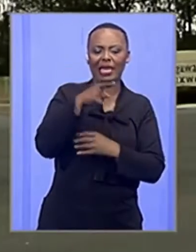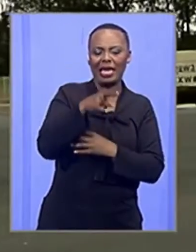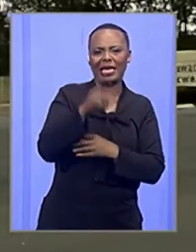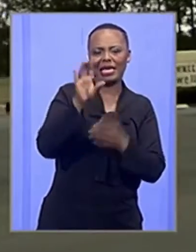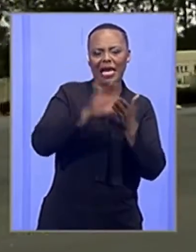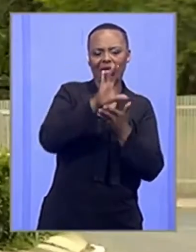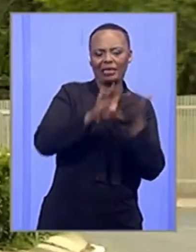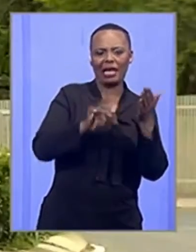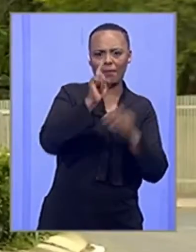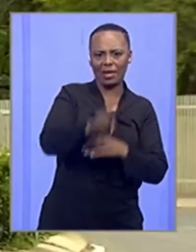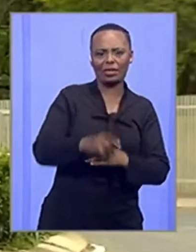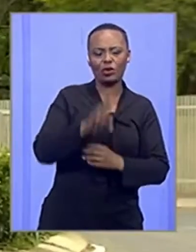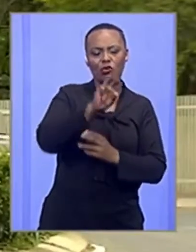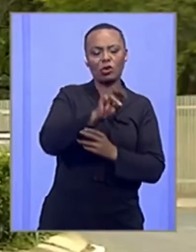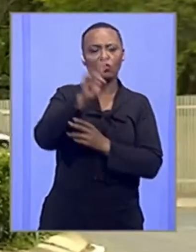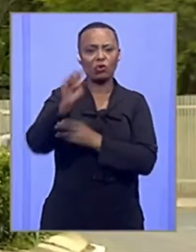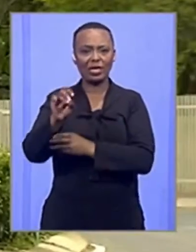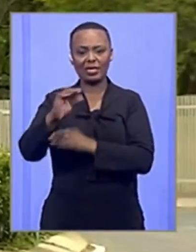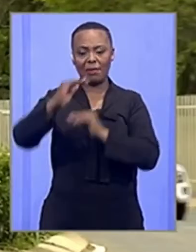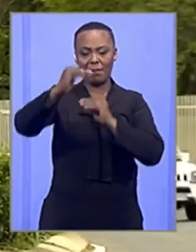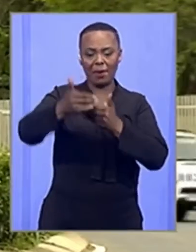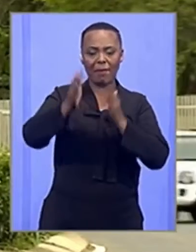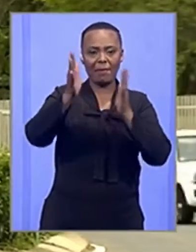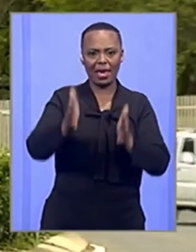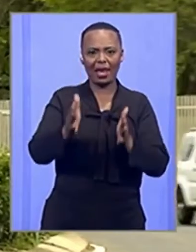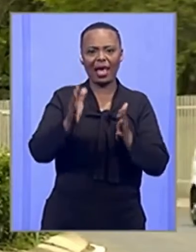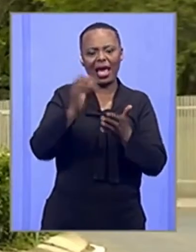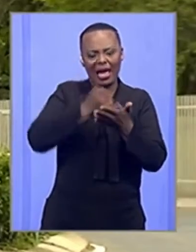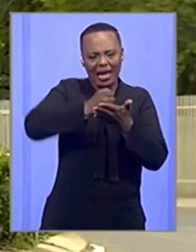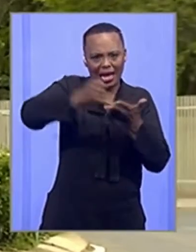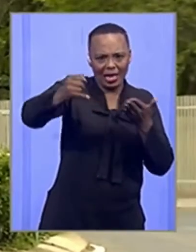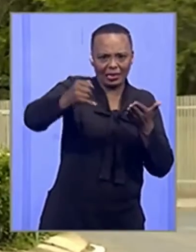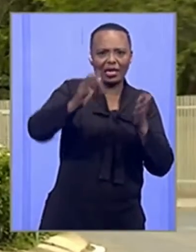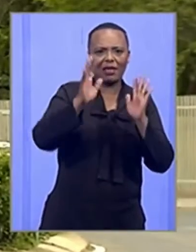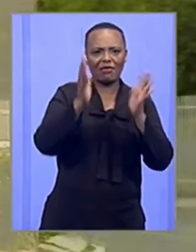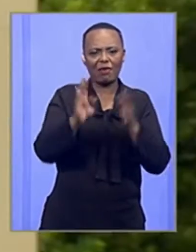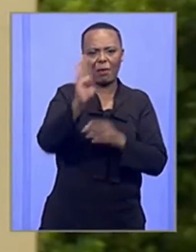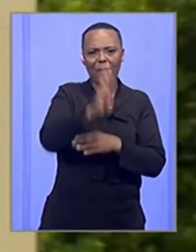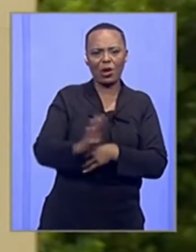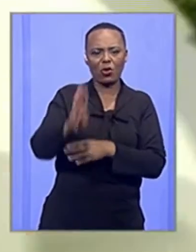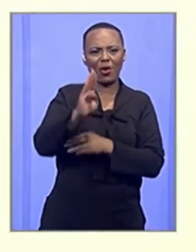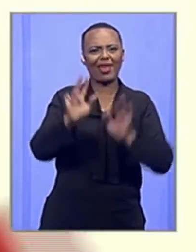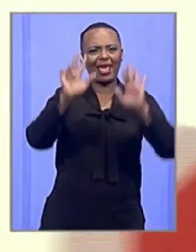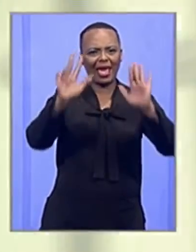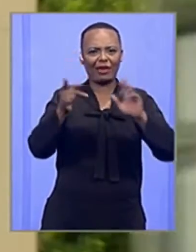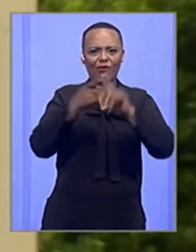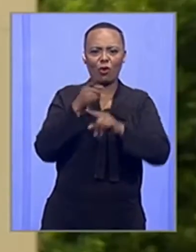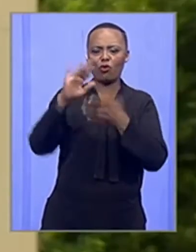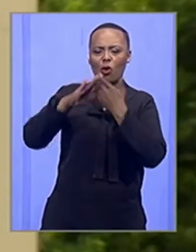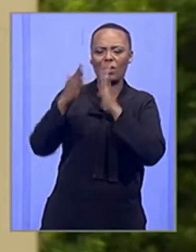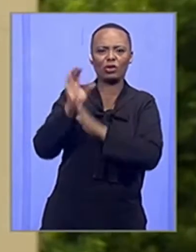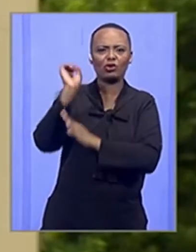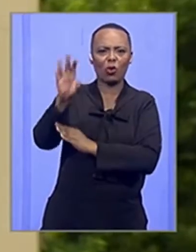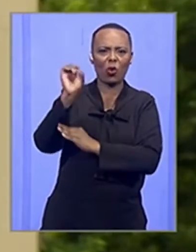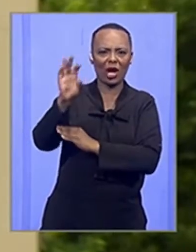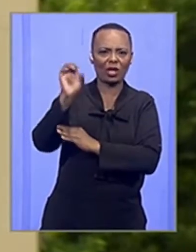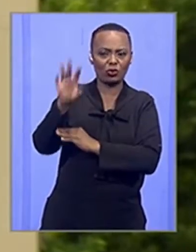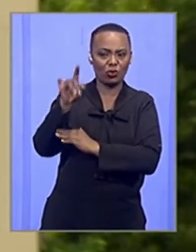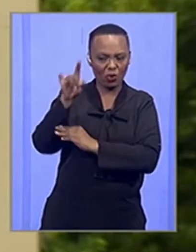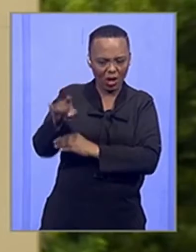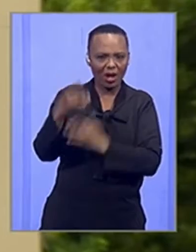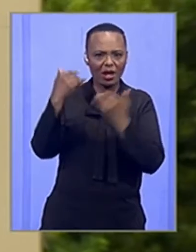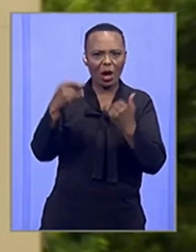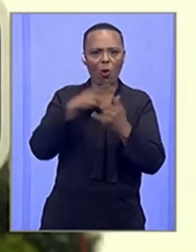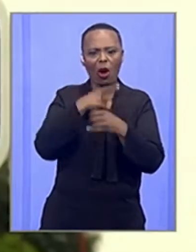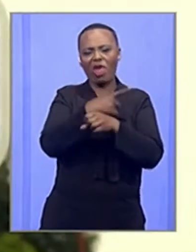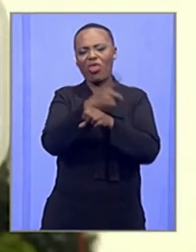tlase. Ka 2020 fela, Eskom e phumutse sekoloto sa diranta di ka nna dibilione di le 8 sa baagi ba Soweto seo se neng se fetilwe